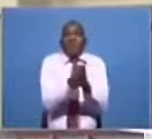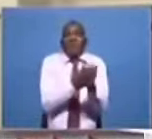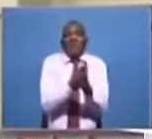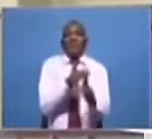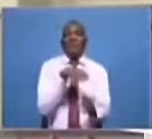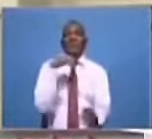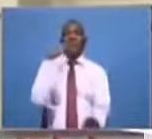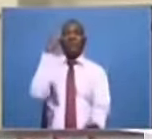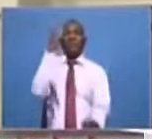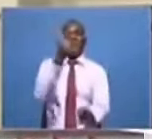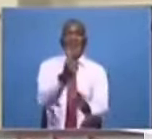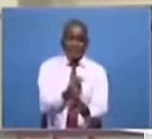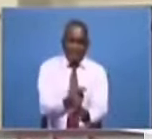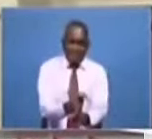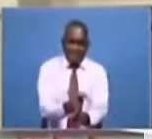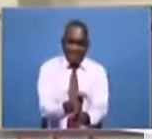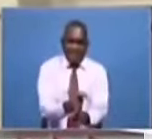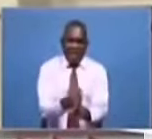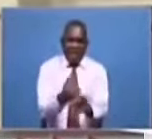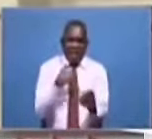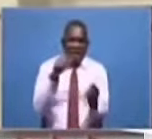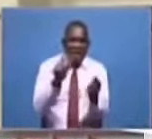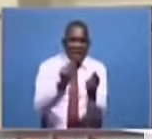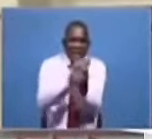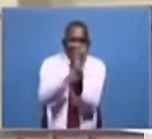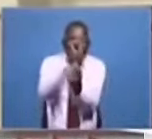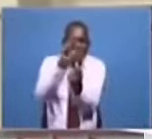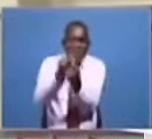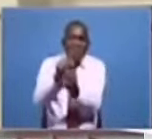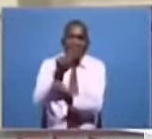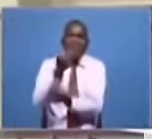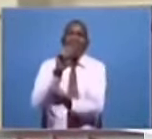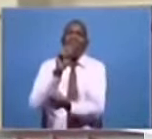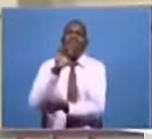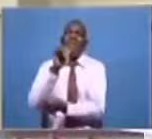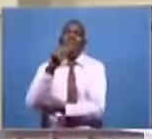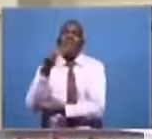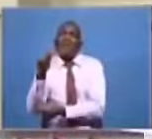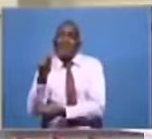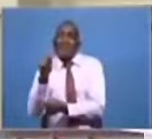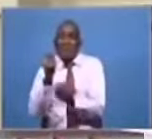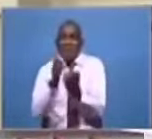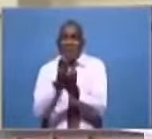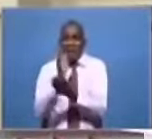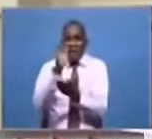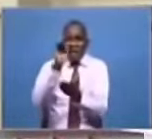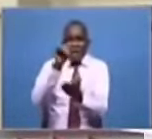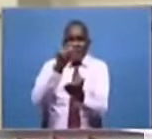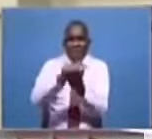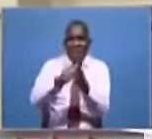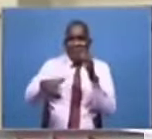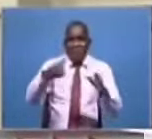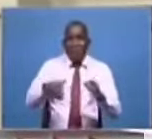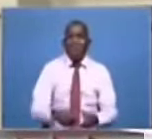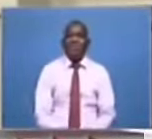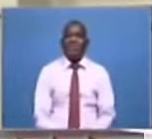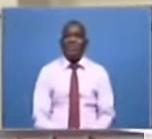justice is grounded on the specific facts as assessed by that particular court.